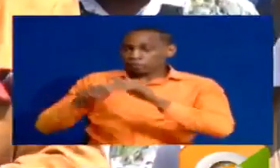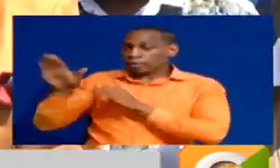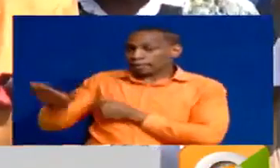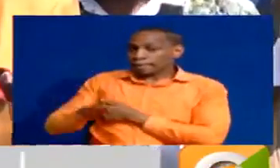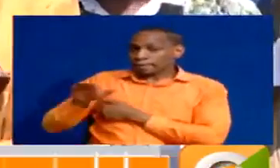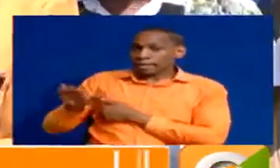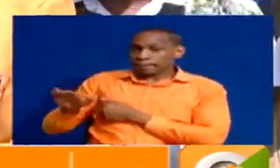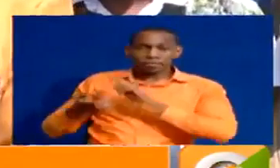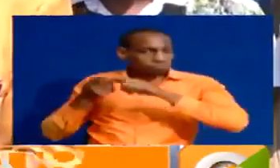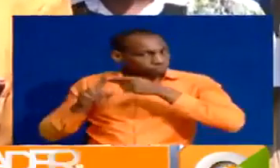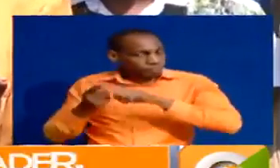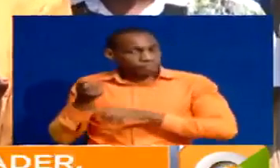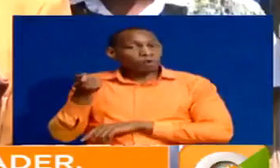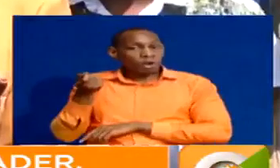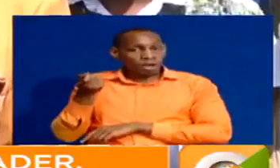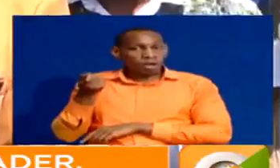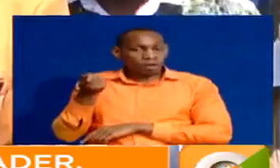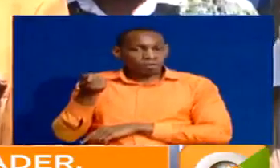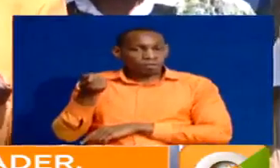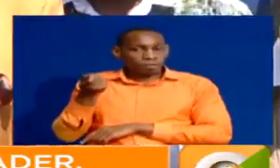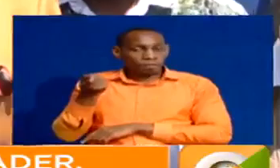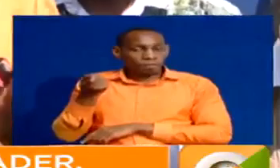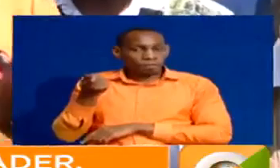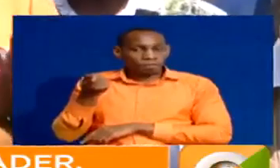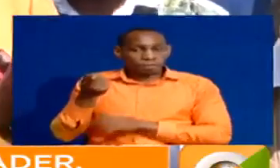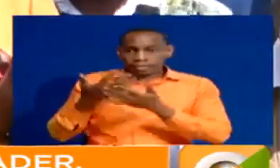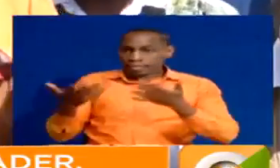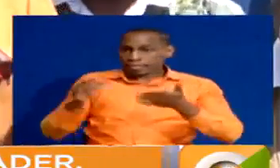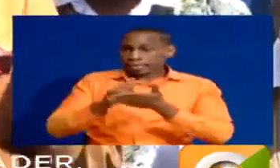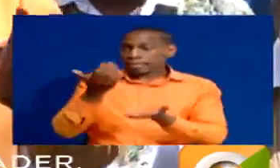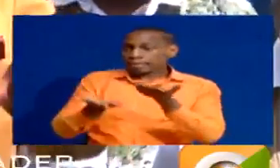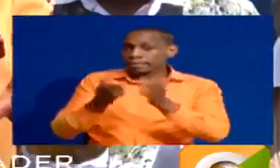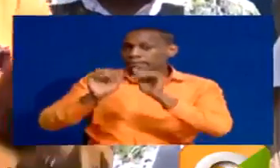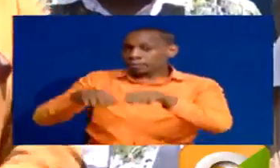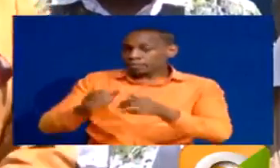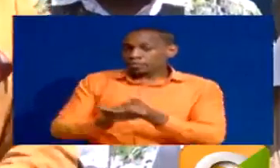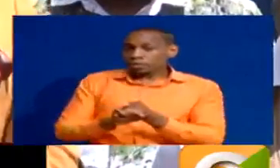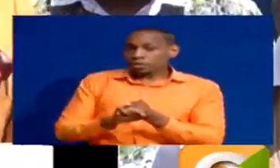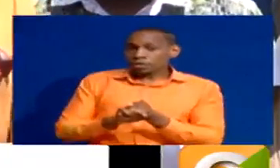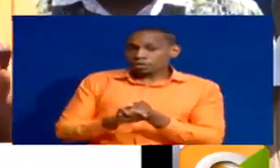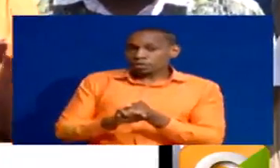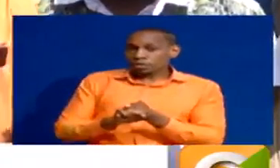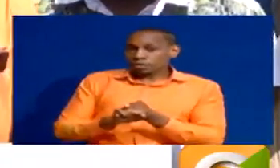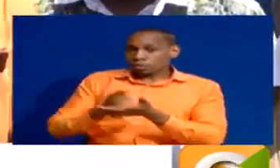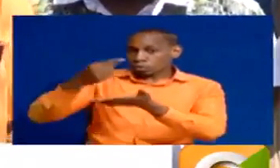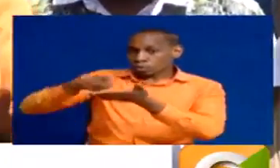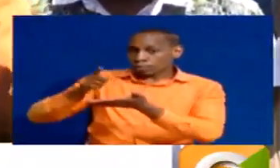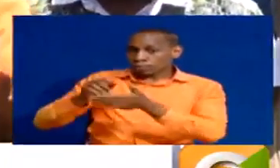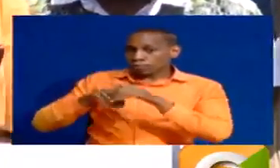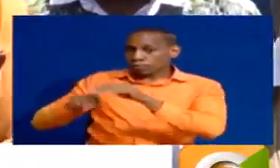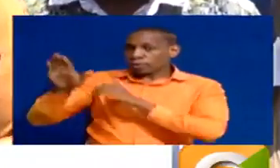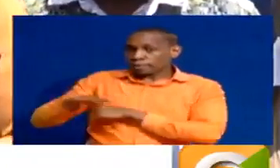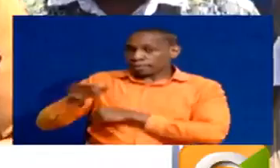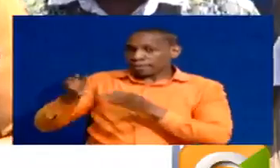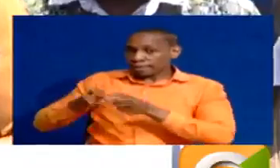bunge wafikirie kidogo kwa yale ambayo labda yanawezekana kupitia kwa njia